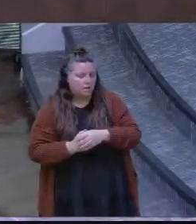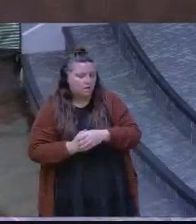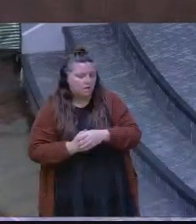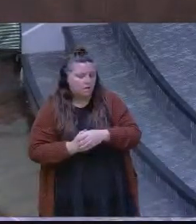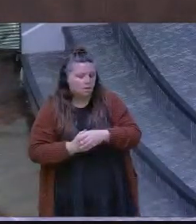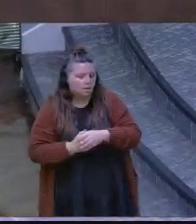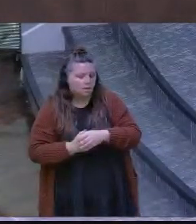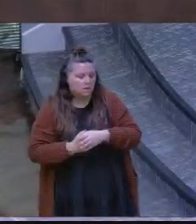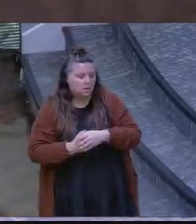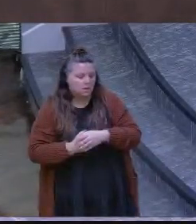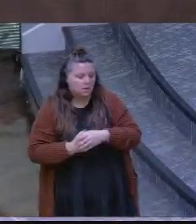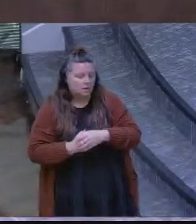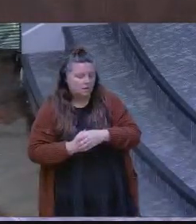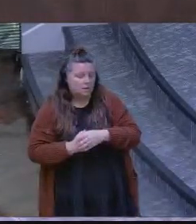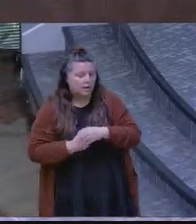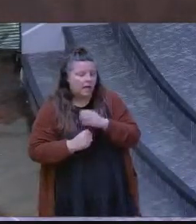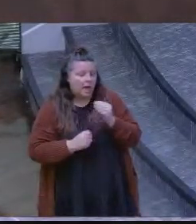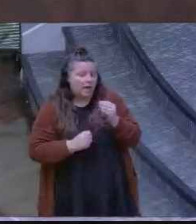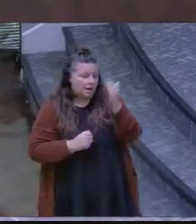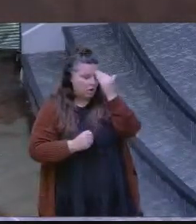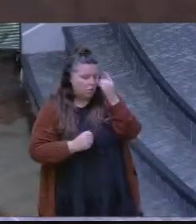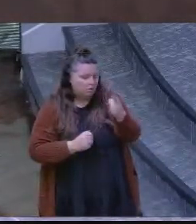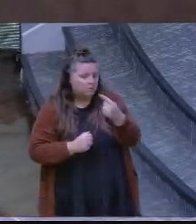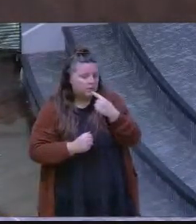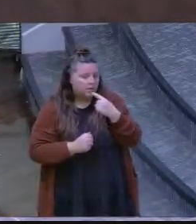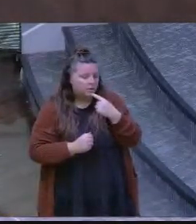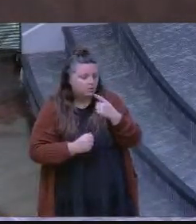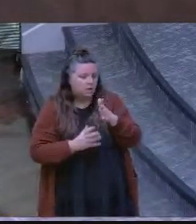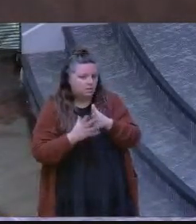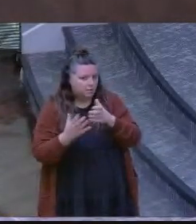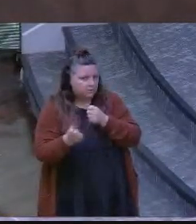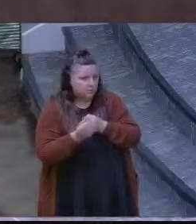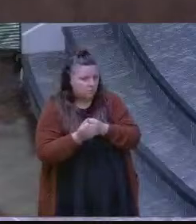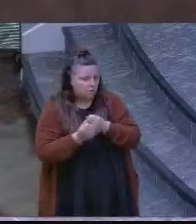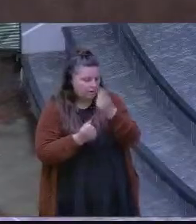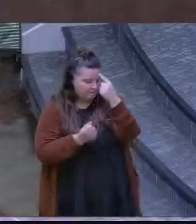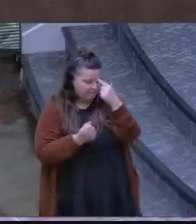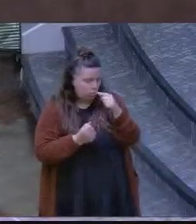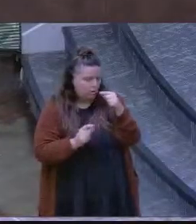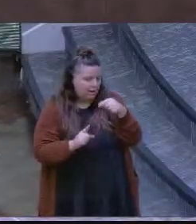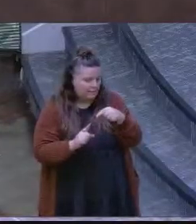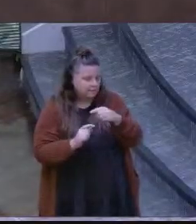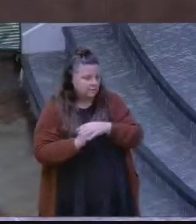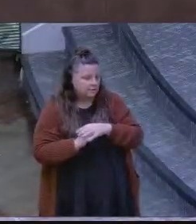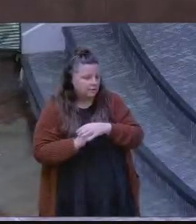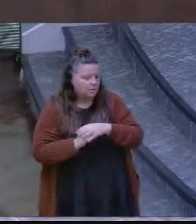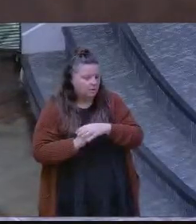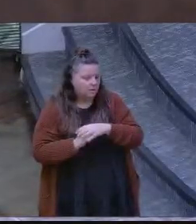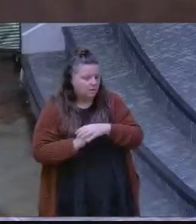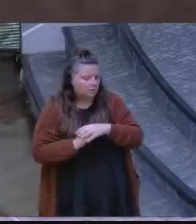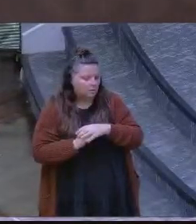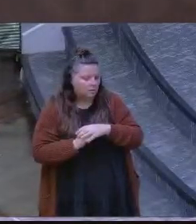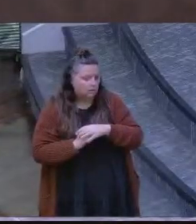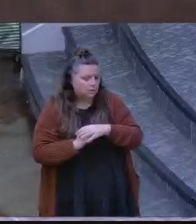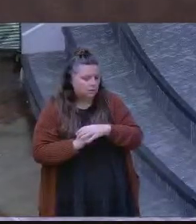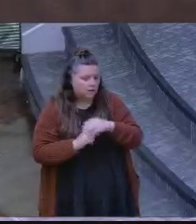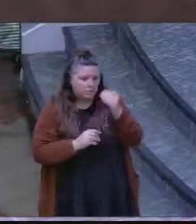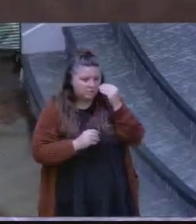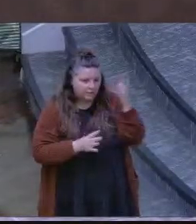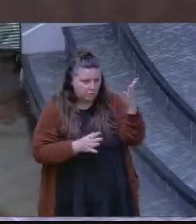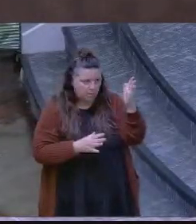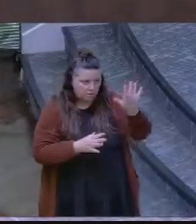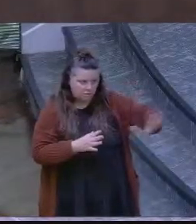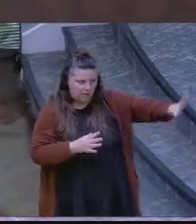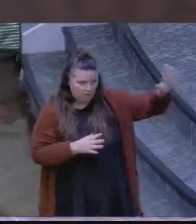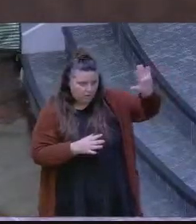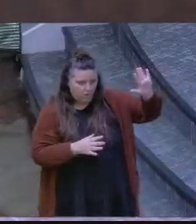good bit of support for it and just information out there as far as how helpful it can be